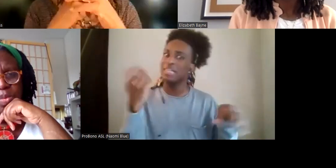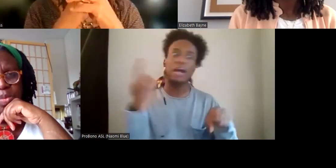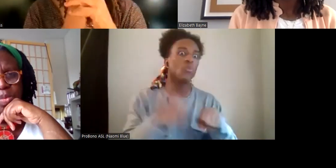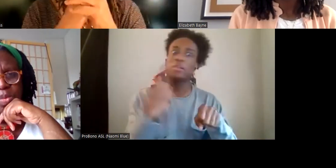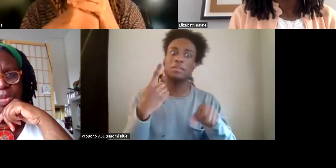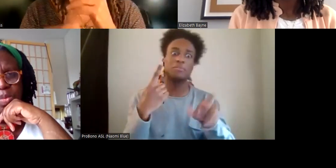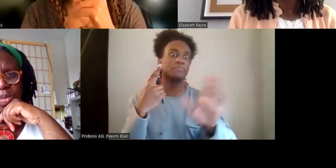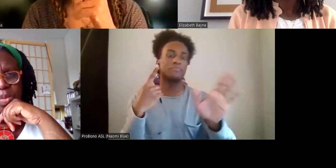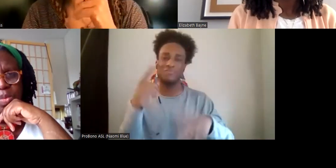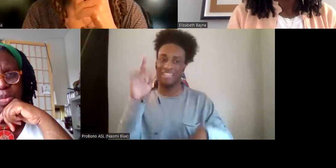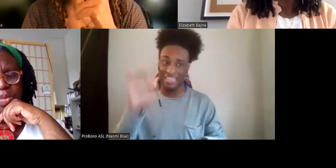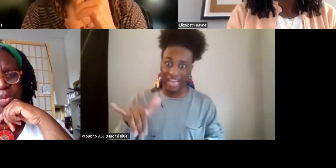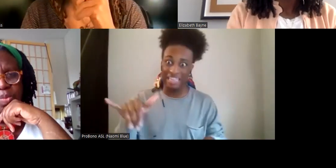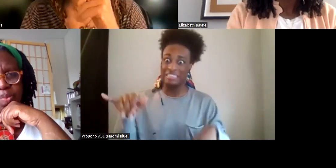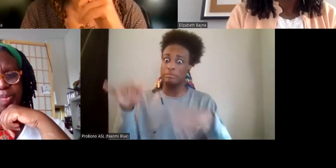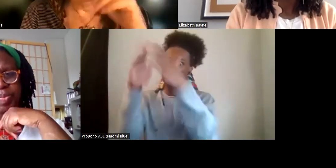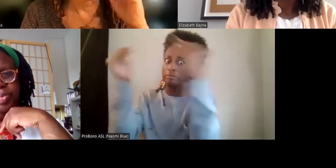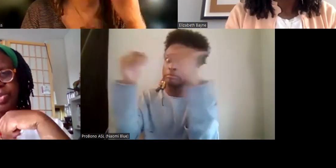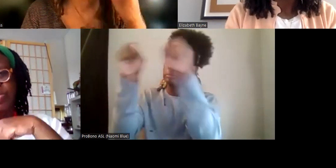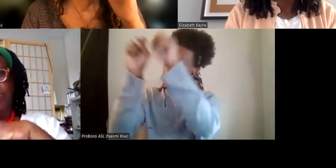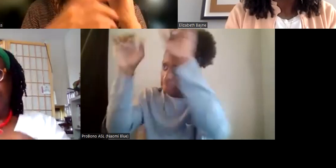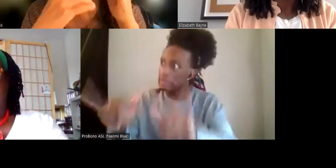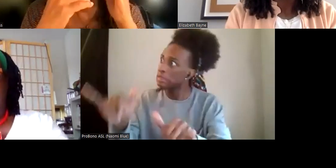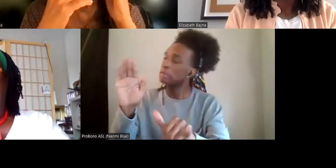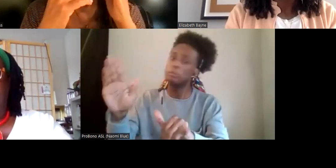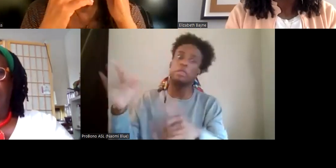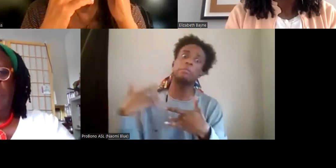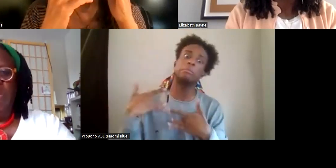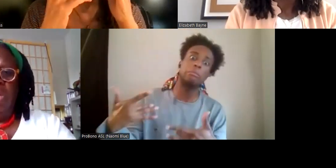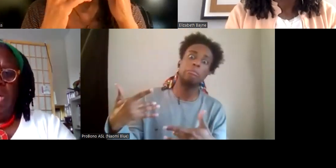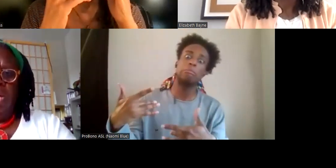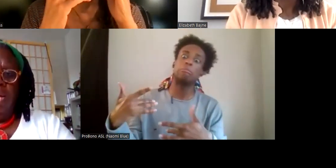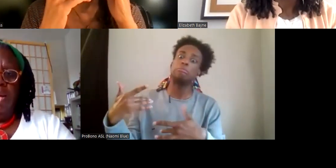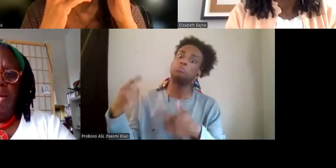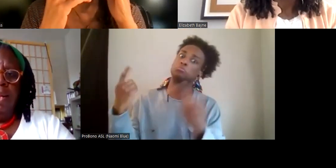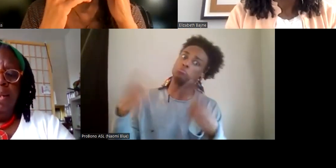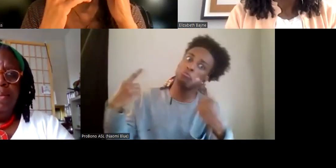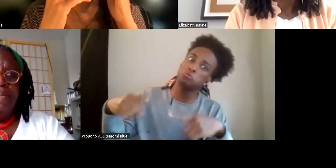the system of some of these places.